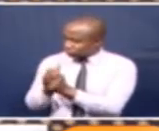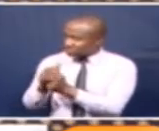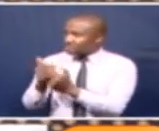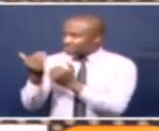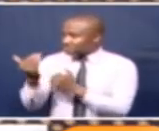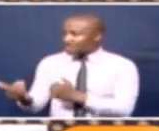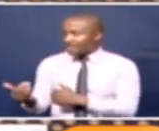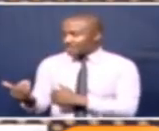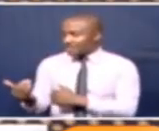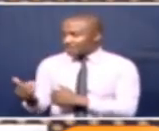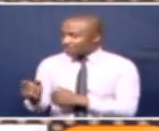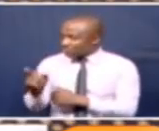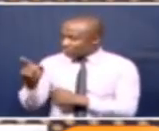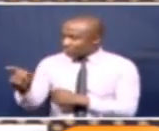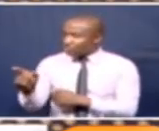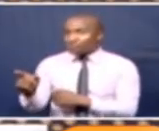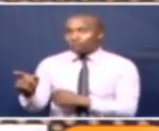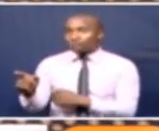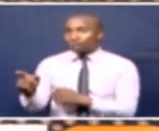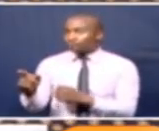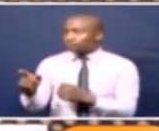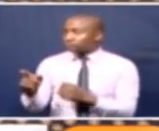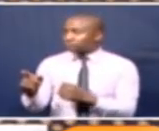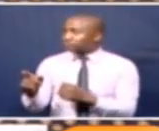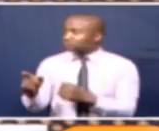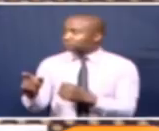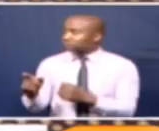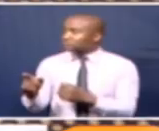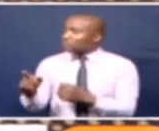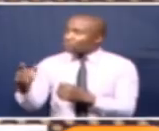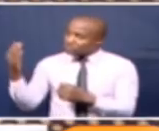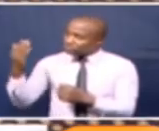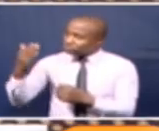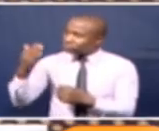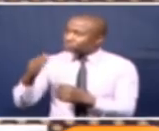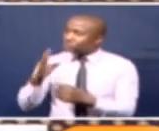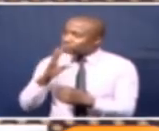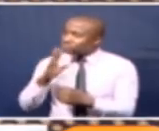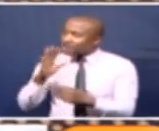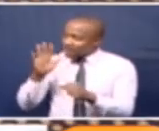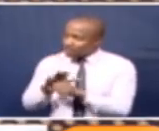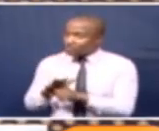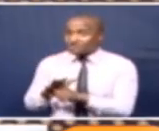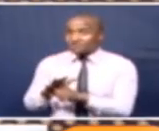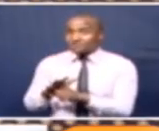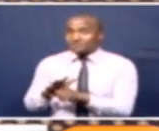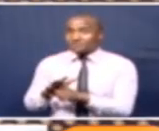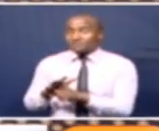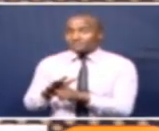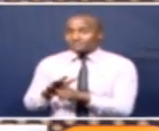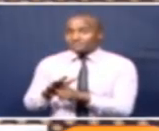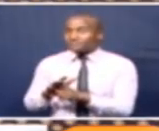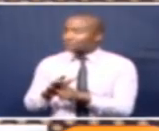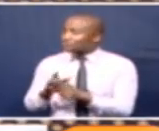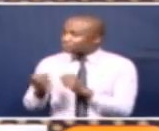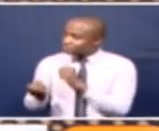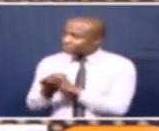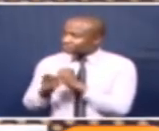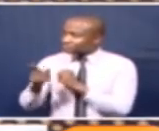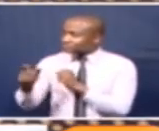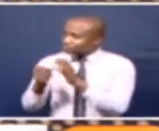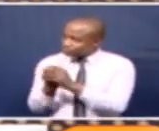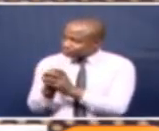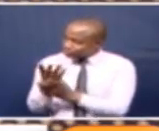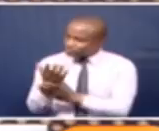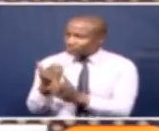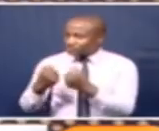children. Your parting remarks as we close, we've talked a lot about a lot of issues. We've talked about your growing up,